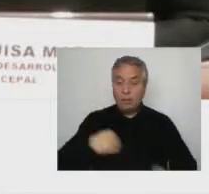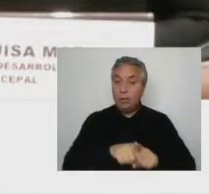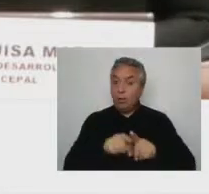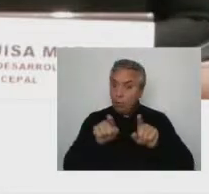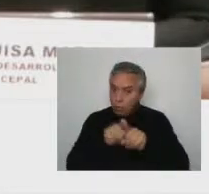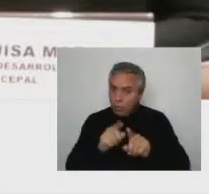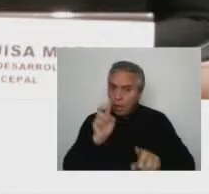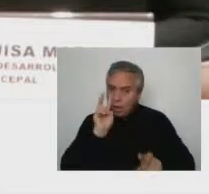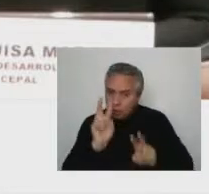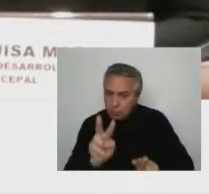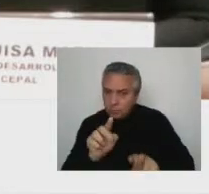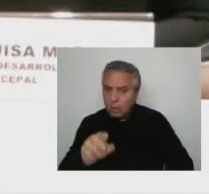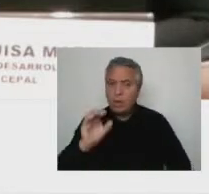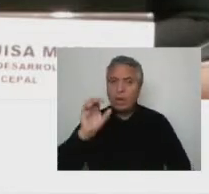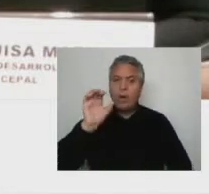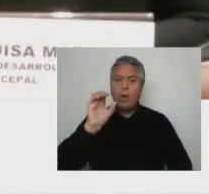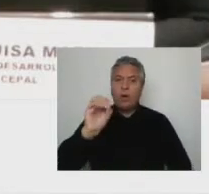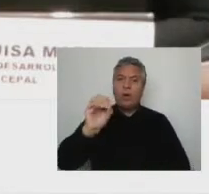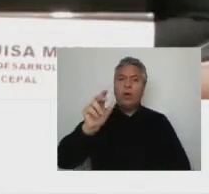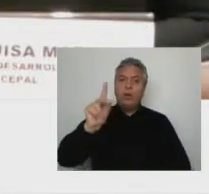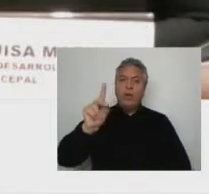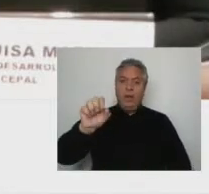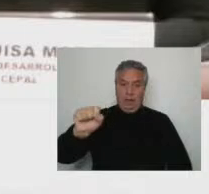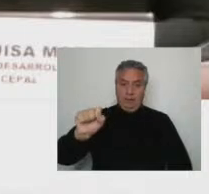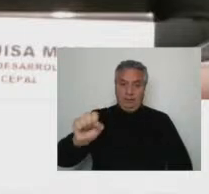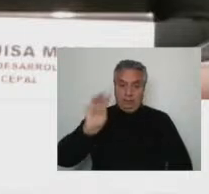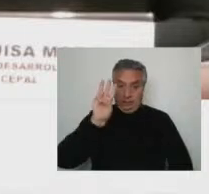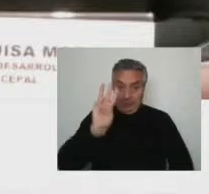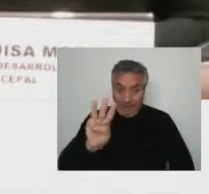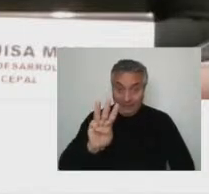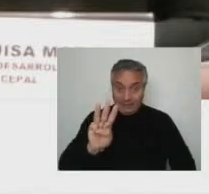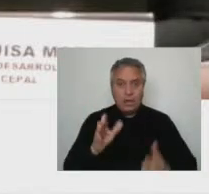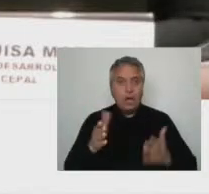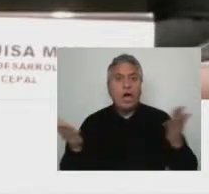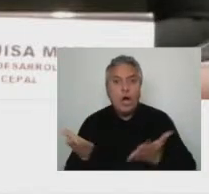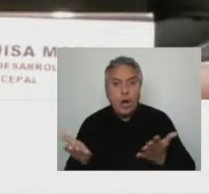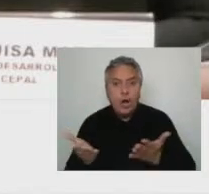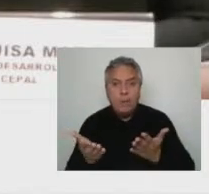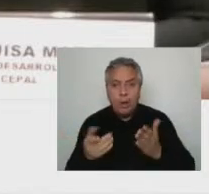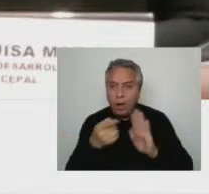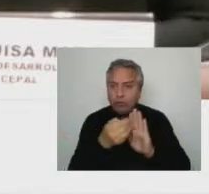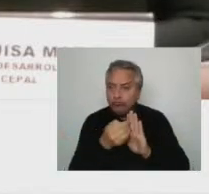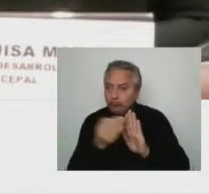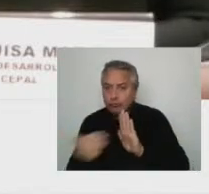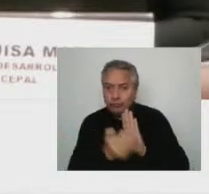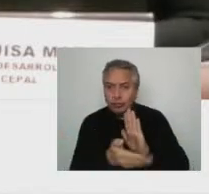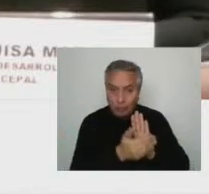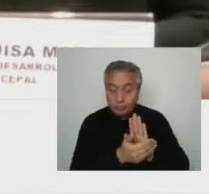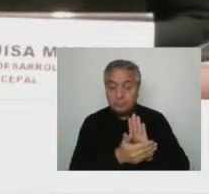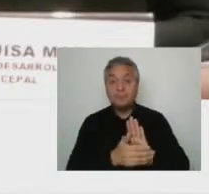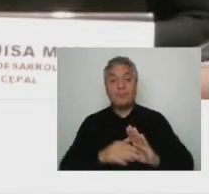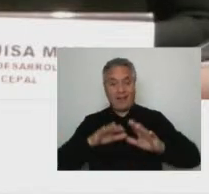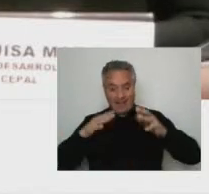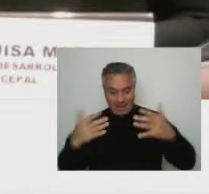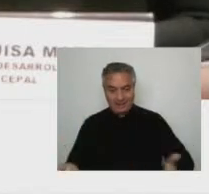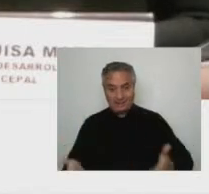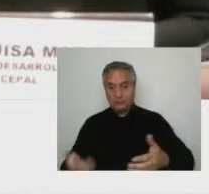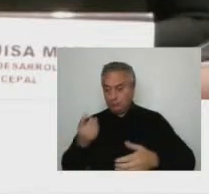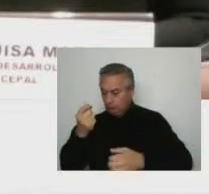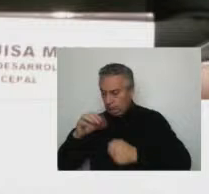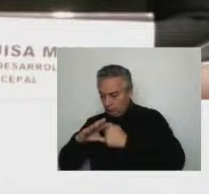2030 agenda, we can look at the impact of this on SDG 3, for example. That's why we say investing in